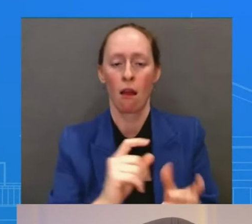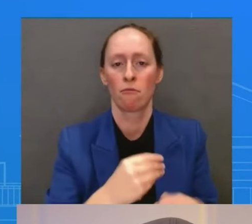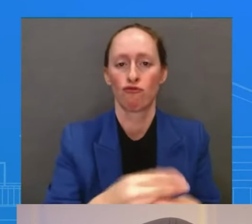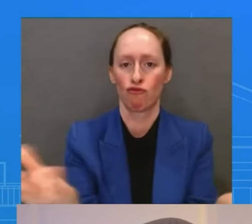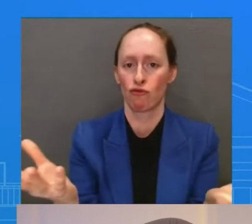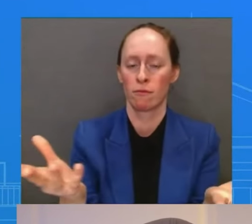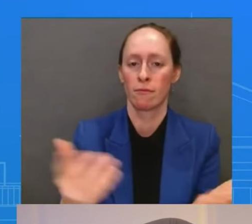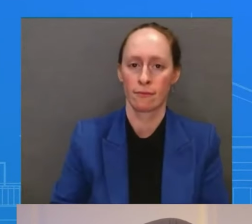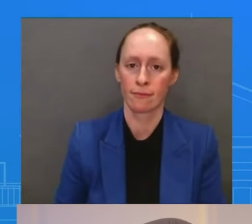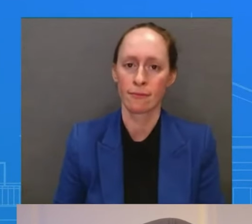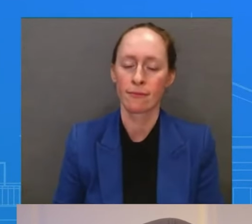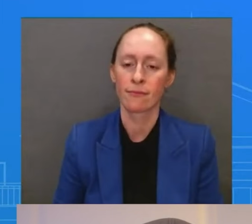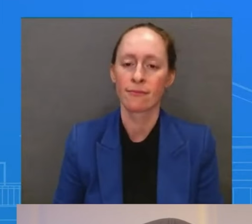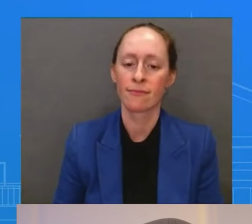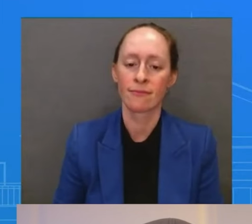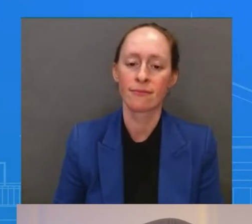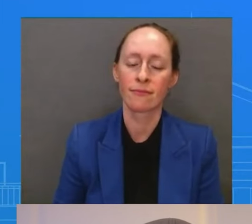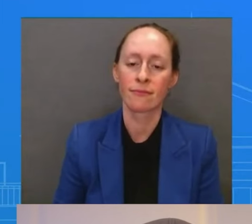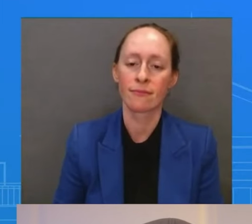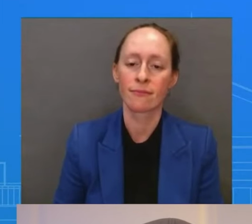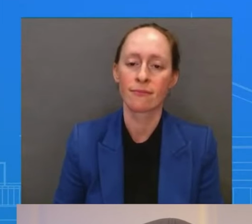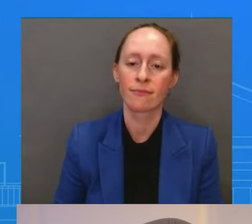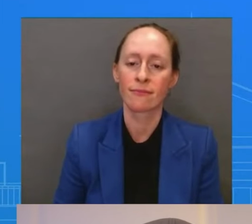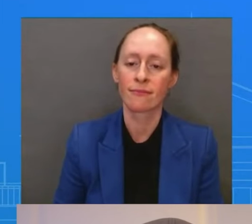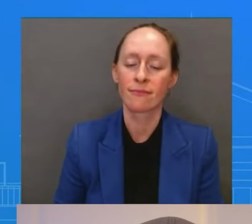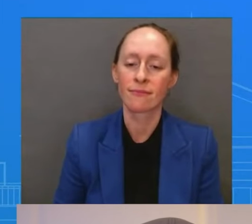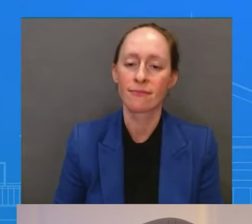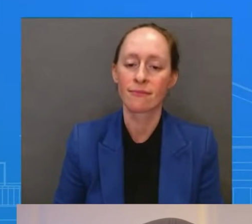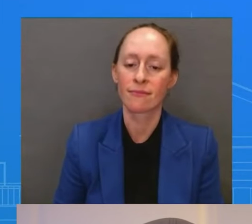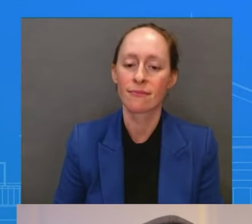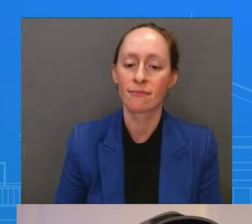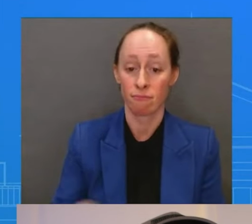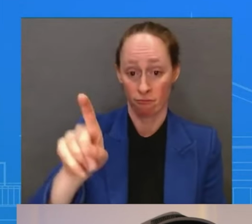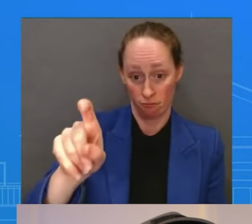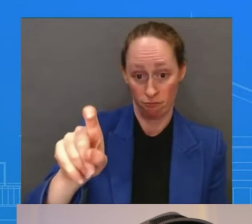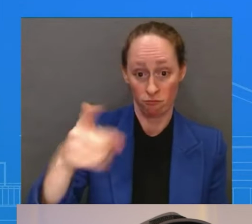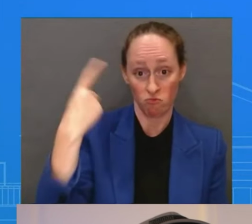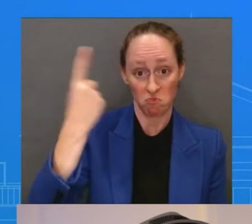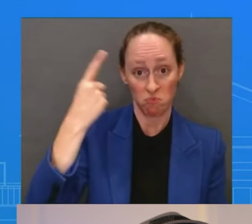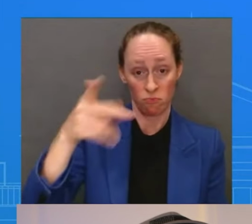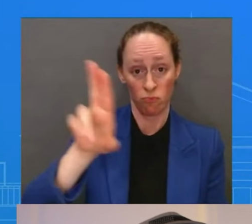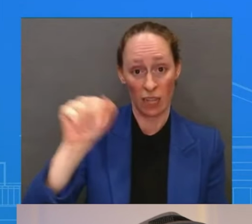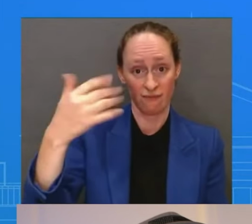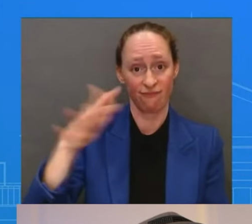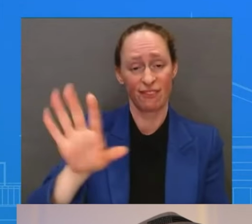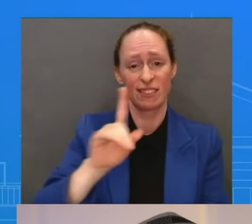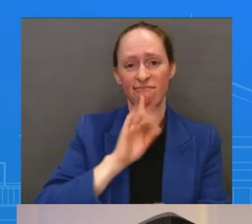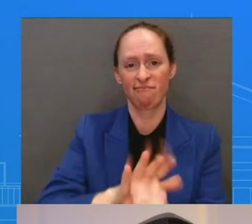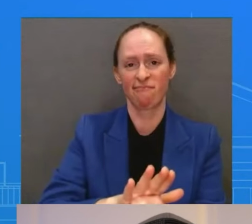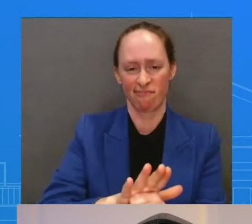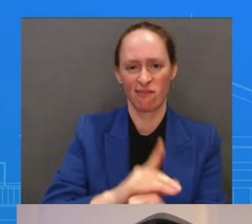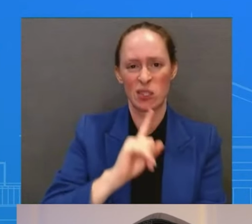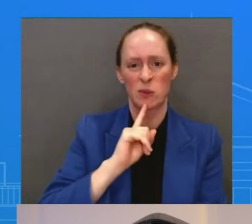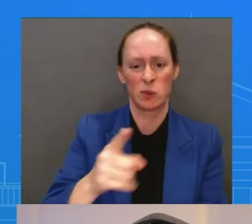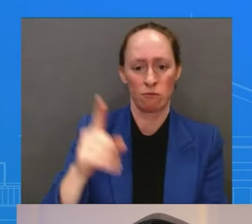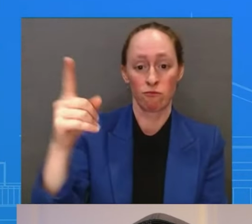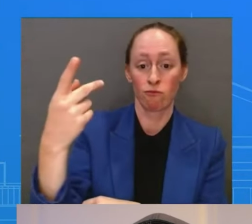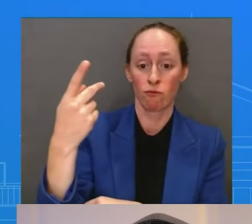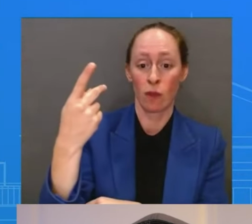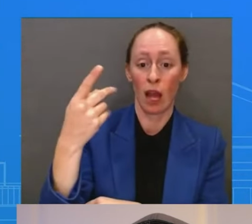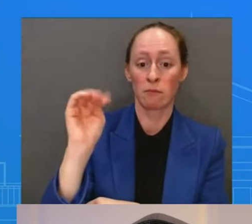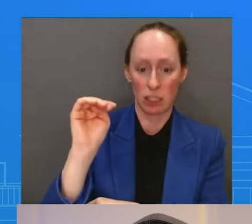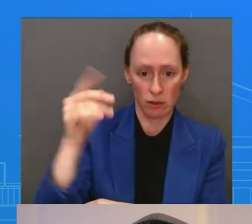by the Israeli Prime Minister's Twitter account today showing the images of dead children? I don't think we're going to be in the business